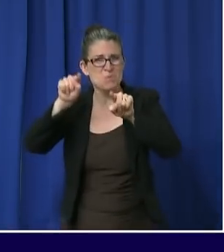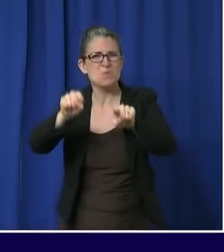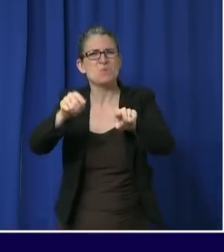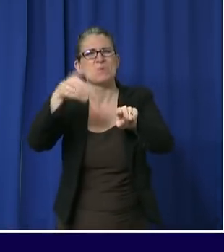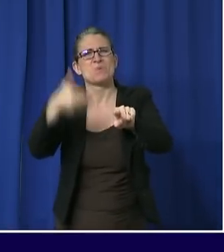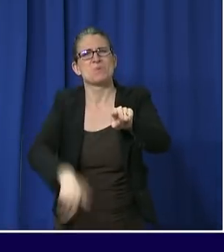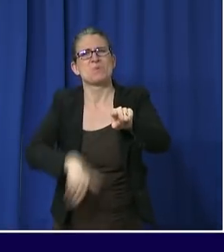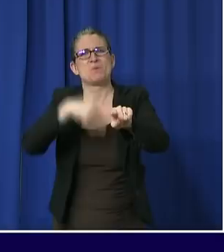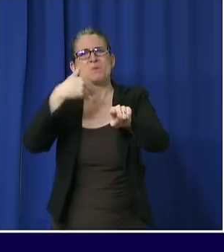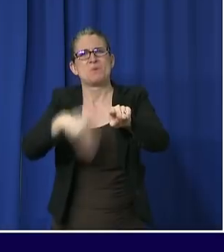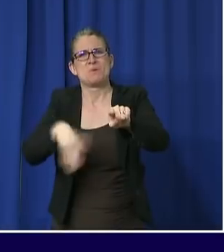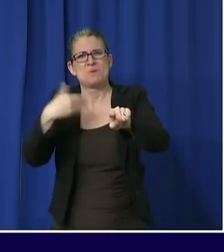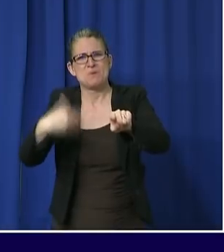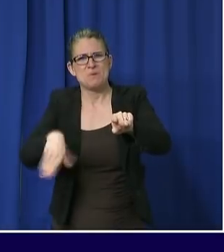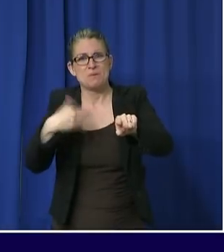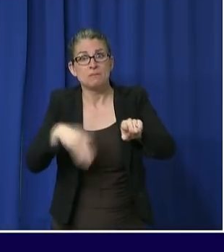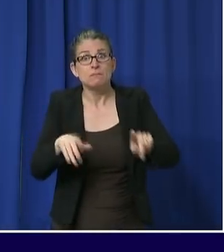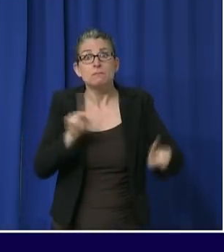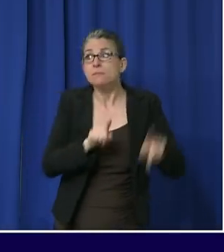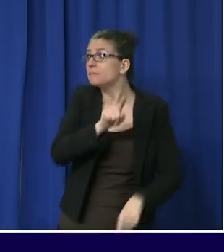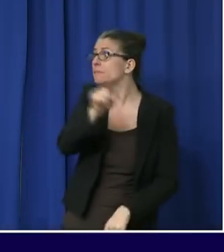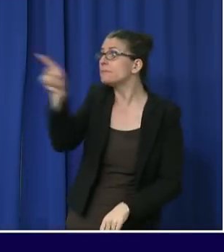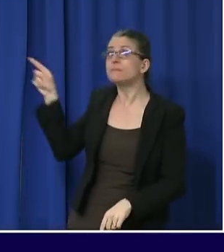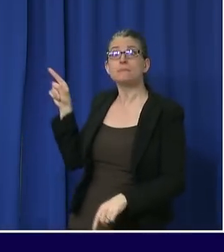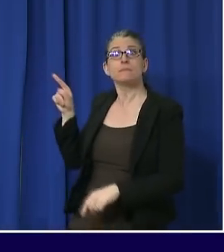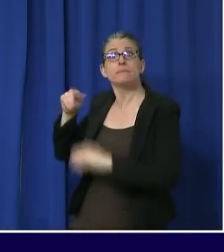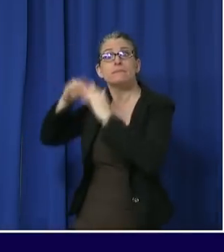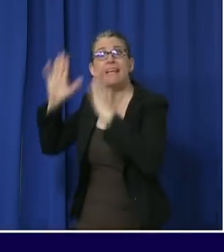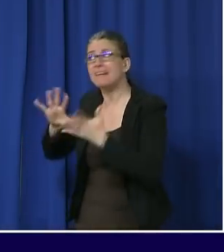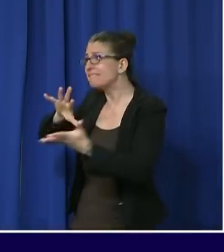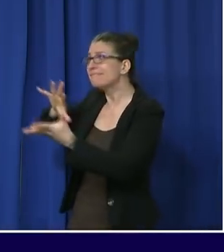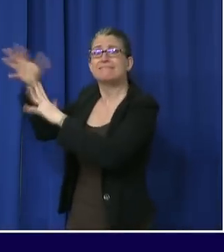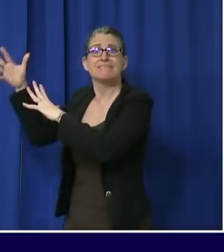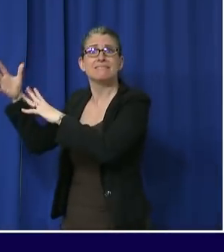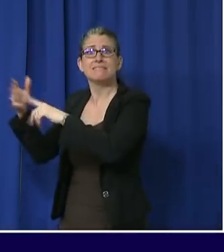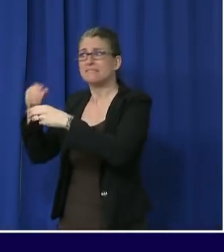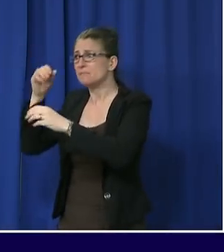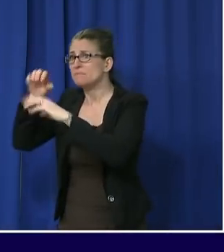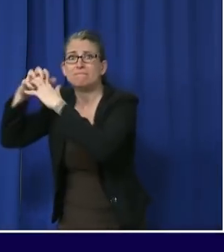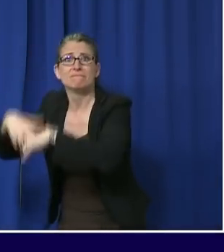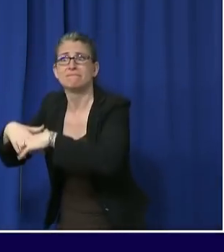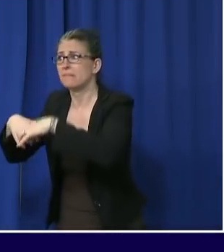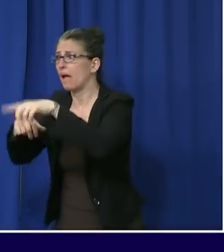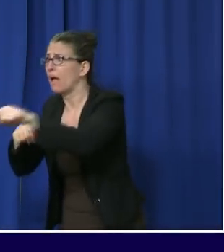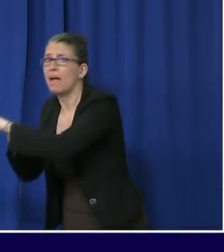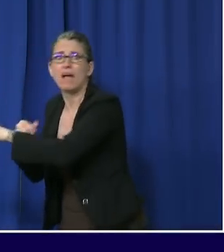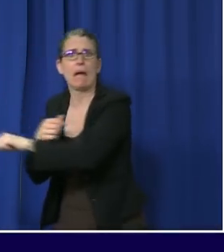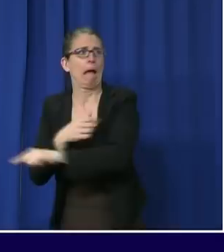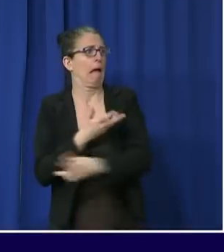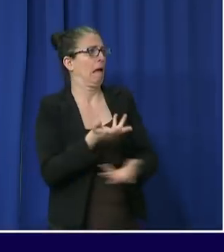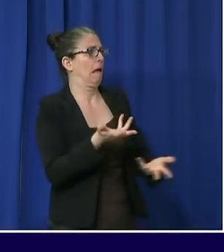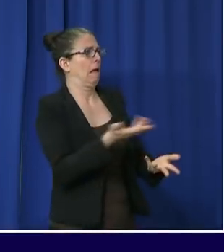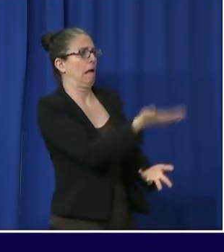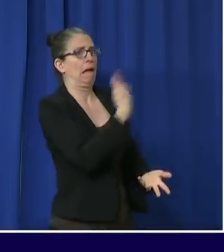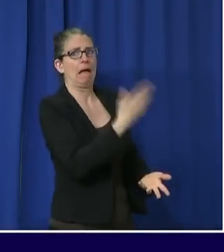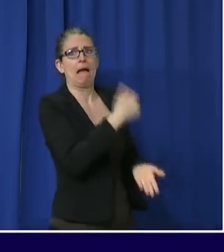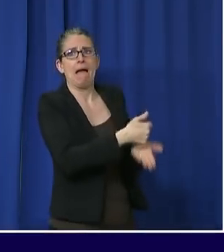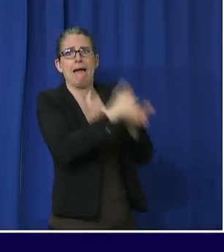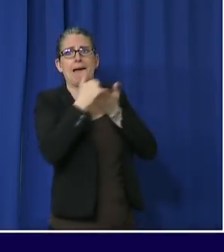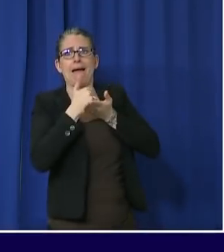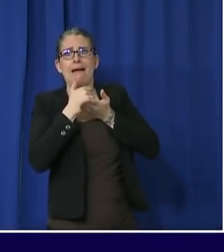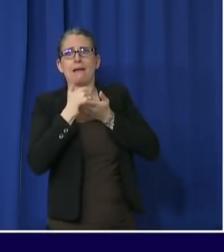Like the person who works at a poultry processing plant, making sure that each of us has food for our